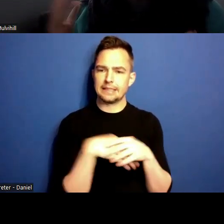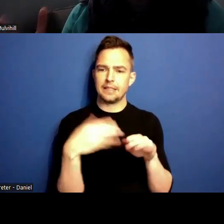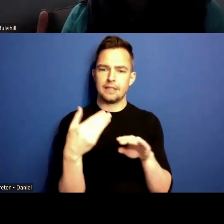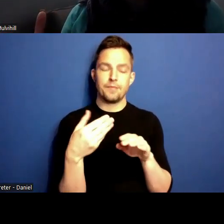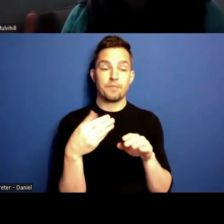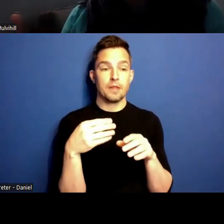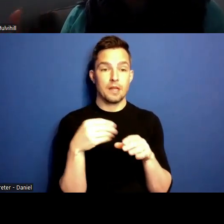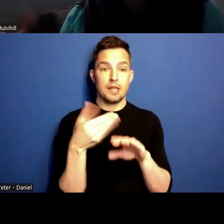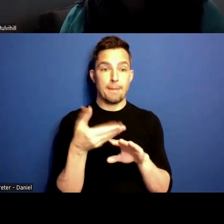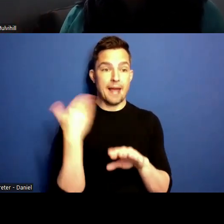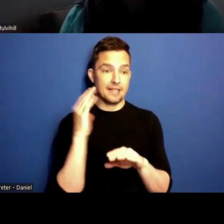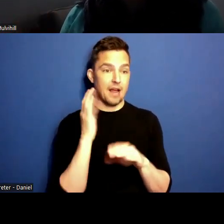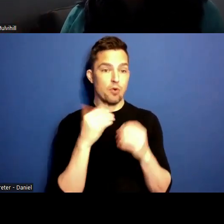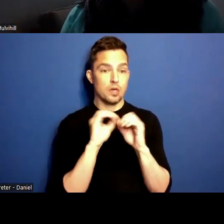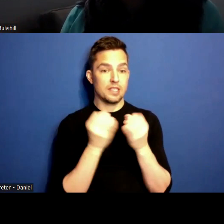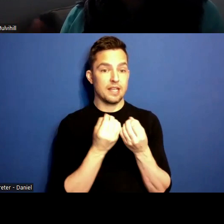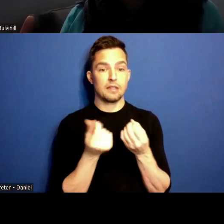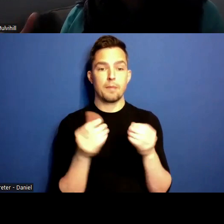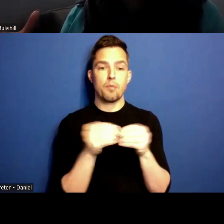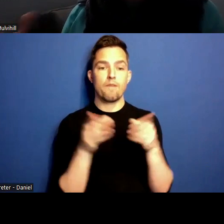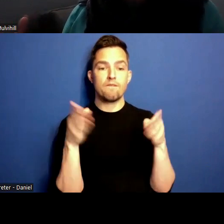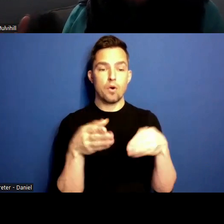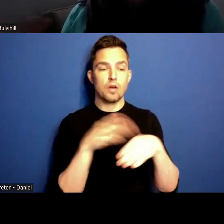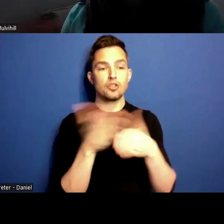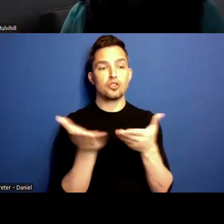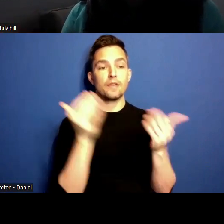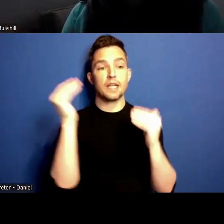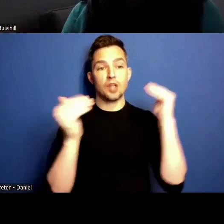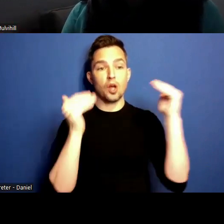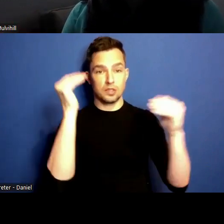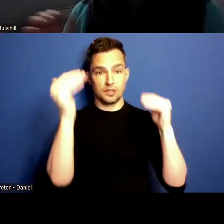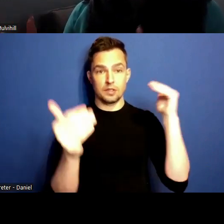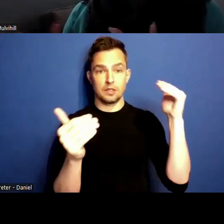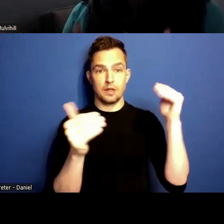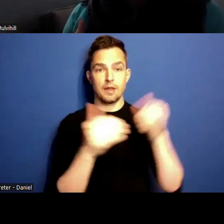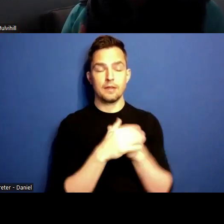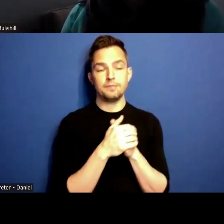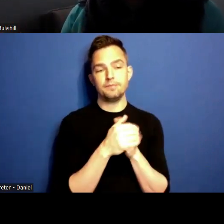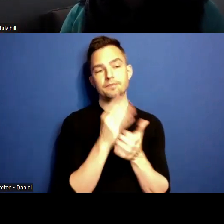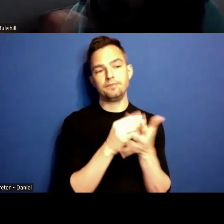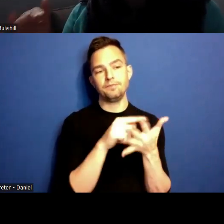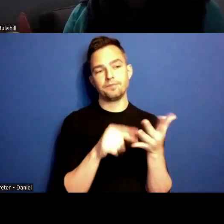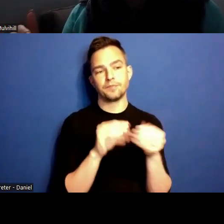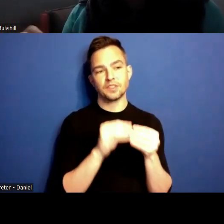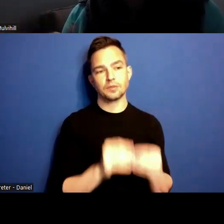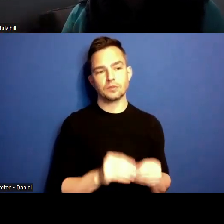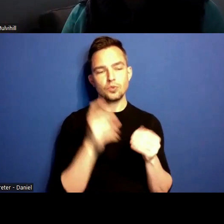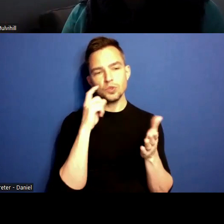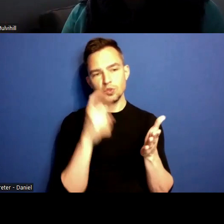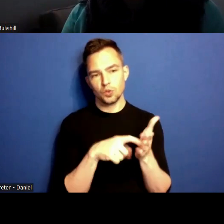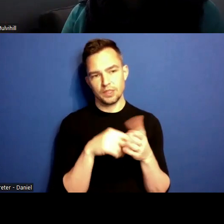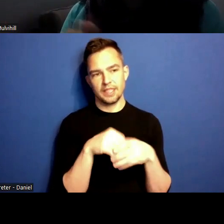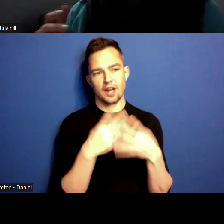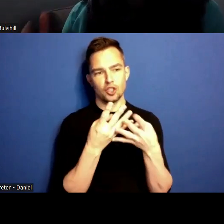our organization had been a little more focused on serving adults. And so some of these numbers, what we were seeing in our